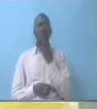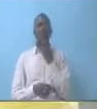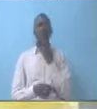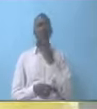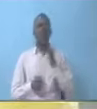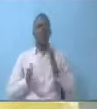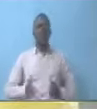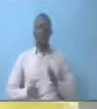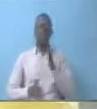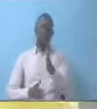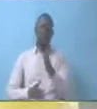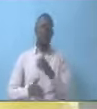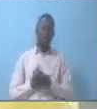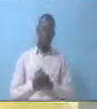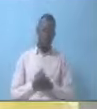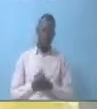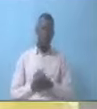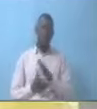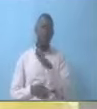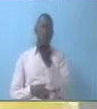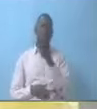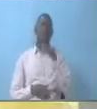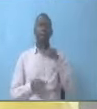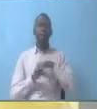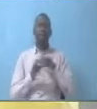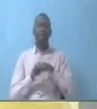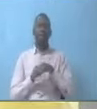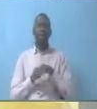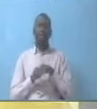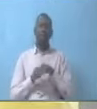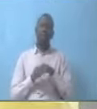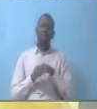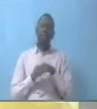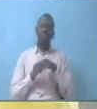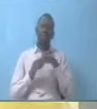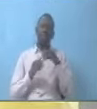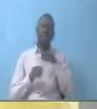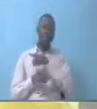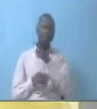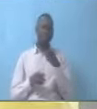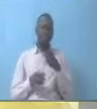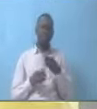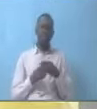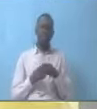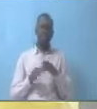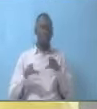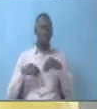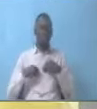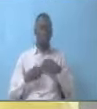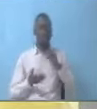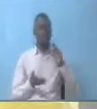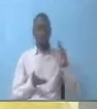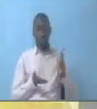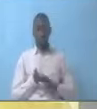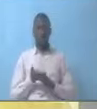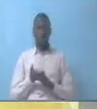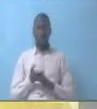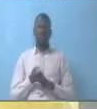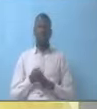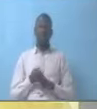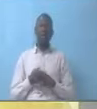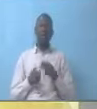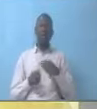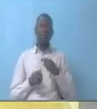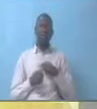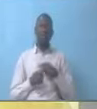Any member of the cabinet at that time would accept and confirm that I was Uncle Human Rights